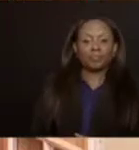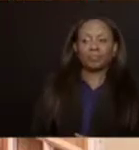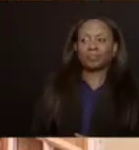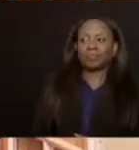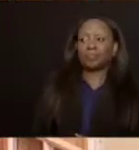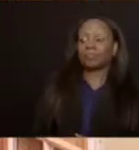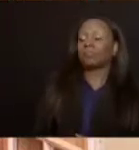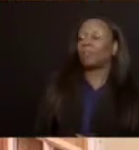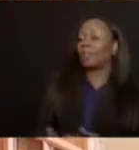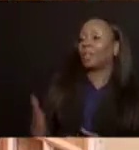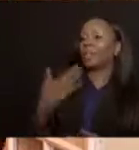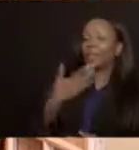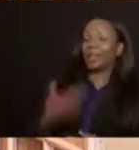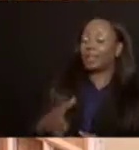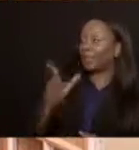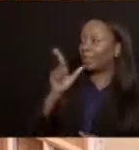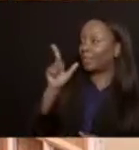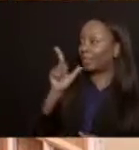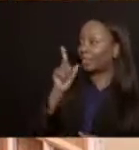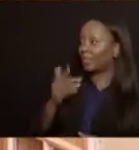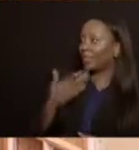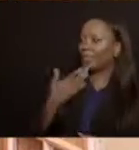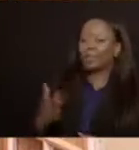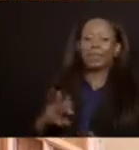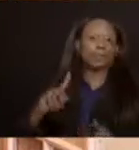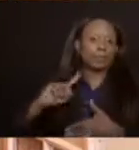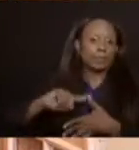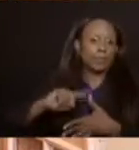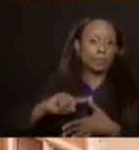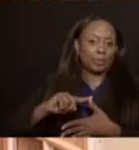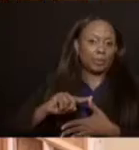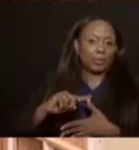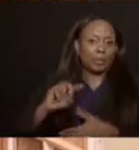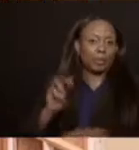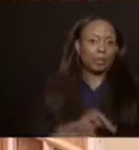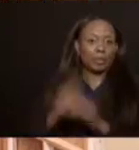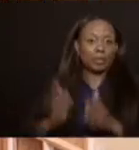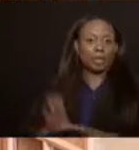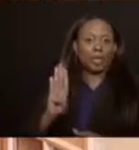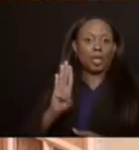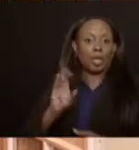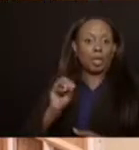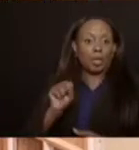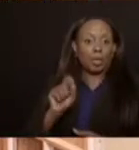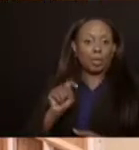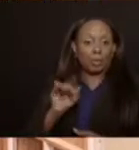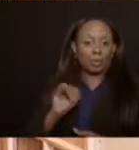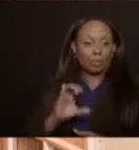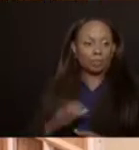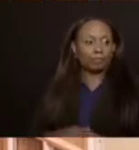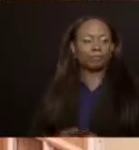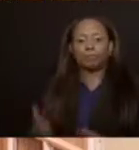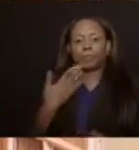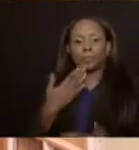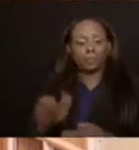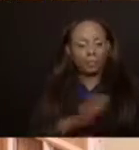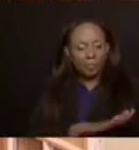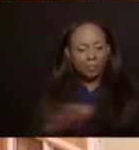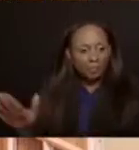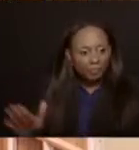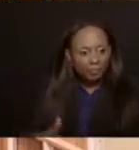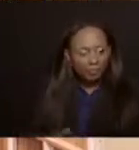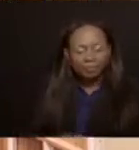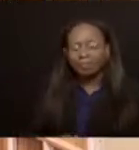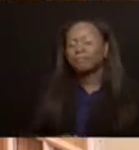Thank you very much, Lisa. Thank you very much, Minister Bostic. Good evening, Barbadians. It is